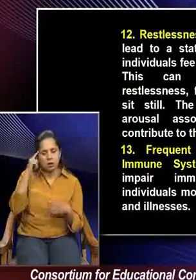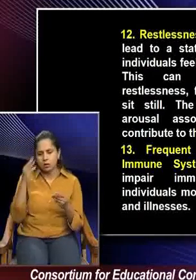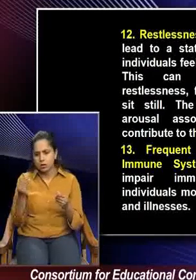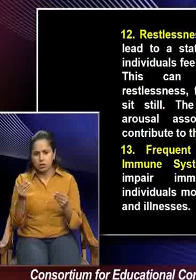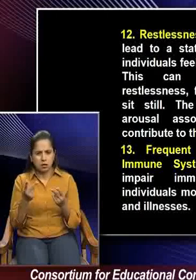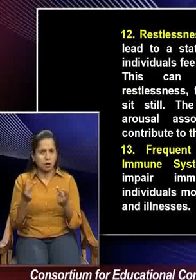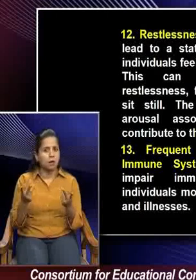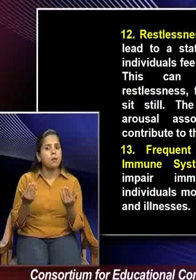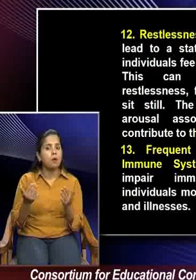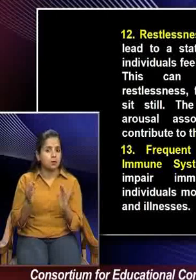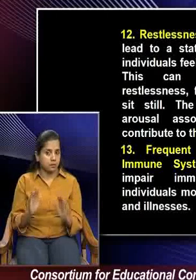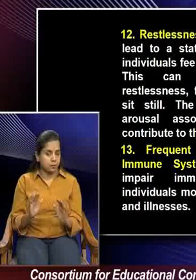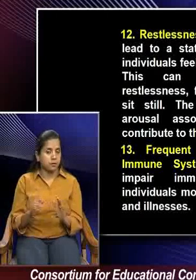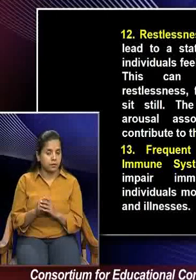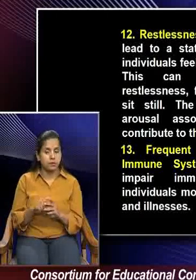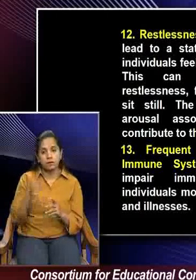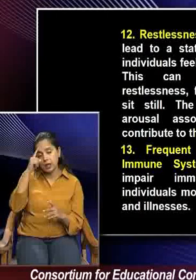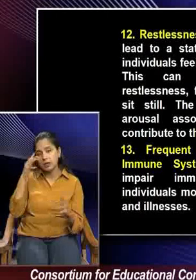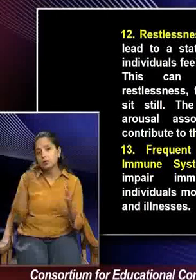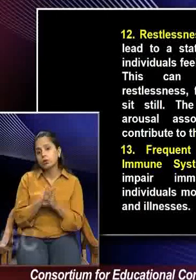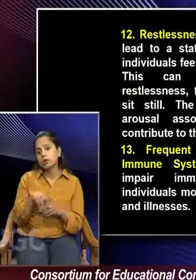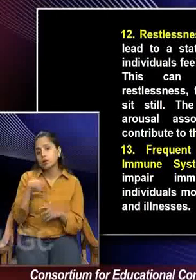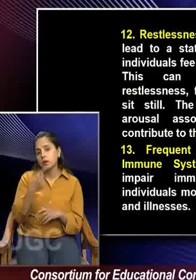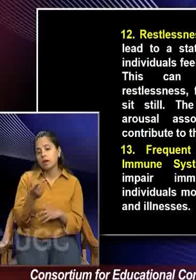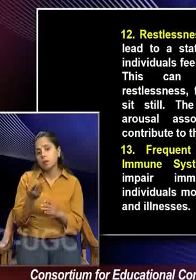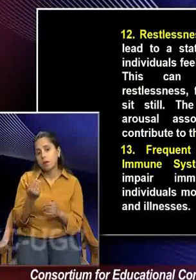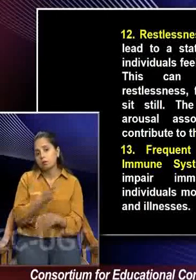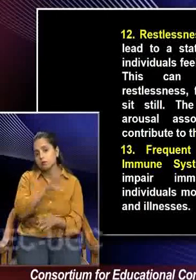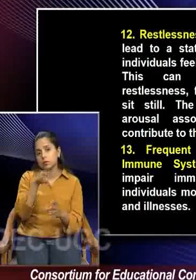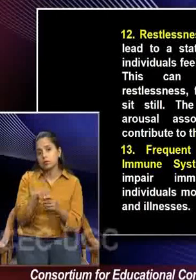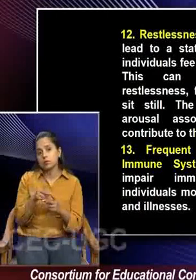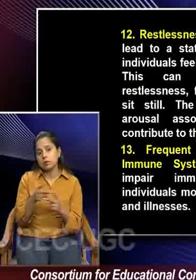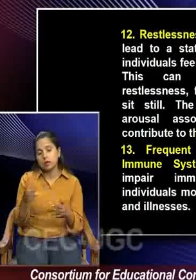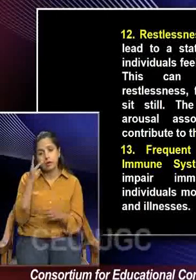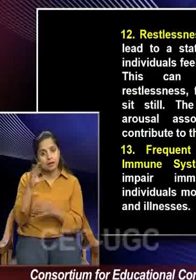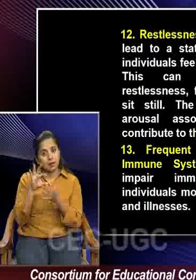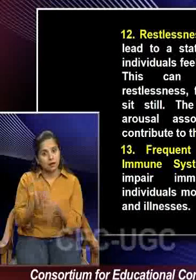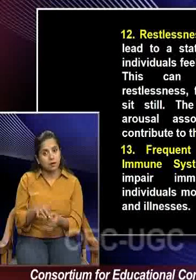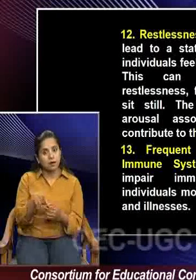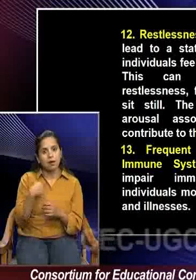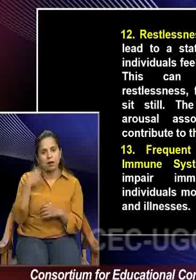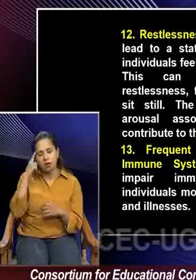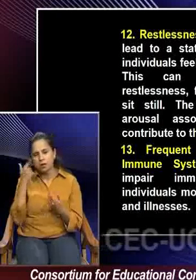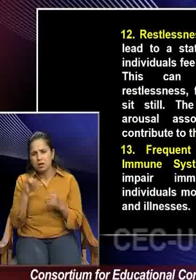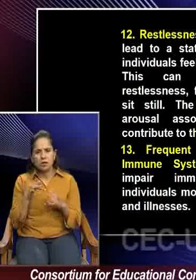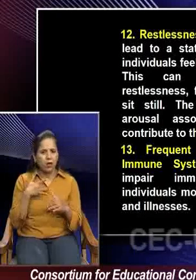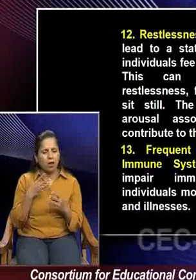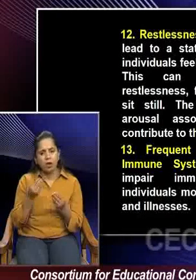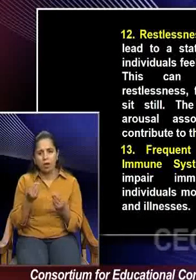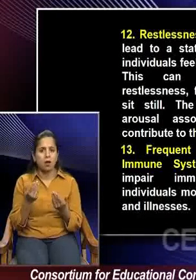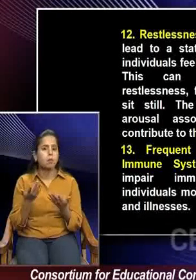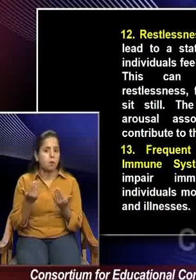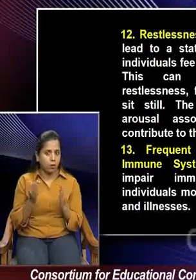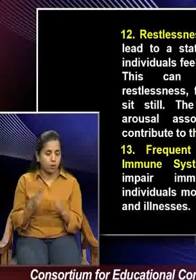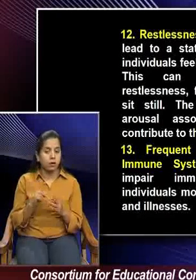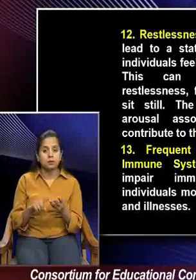restlessness, and stress can contribute to this restlessness. Next